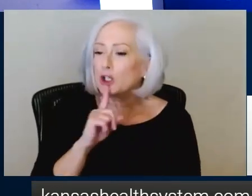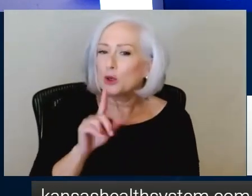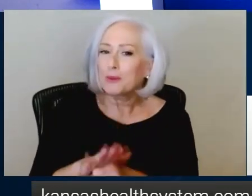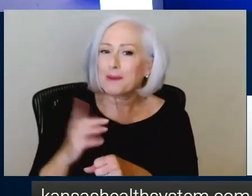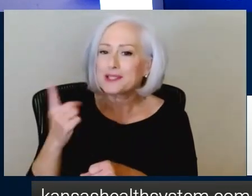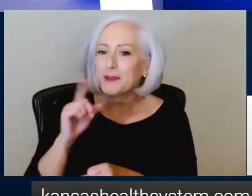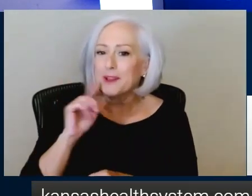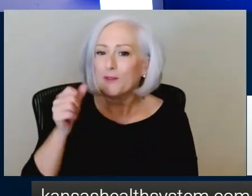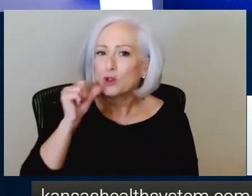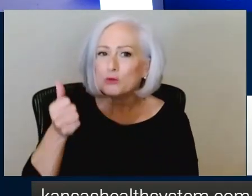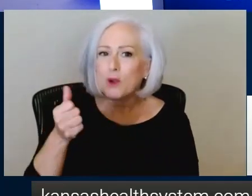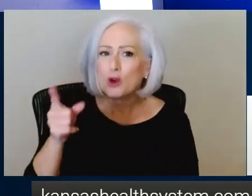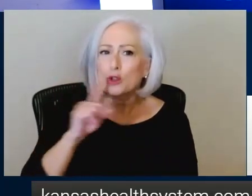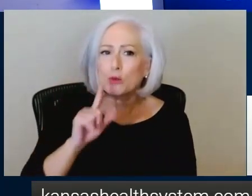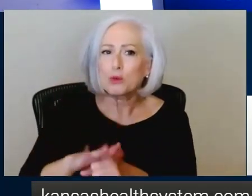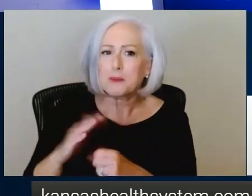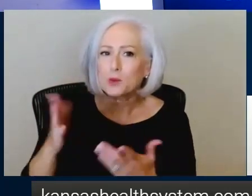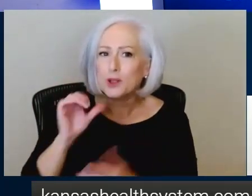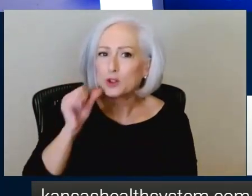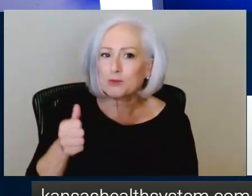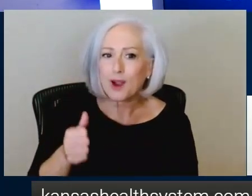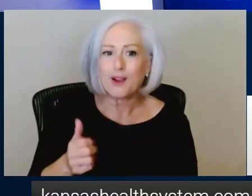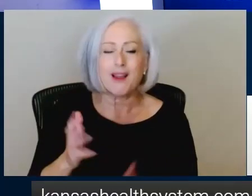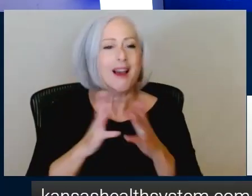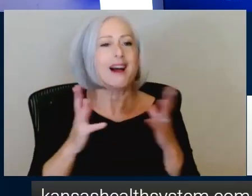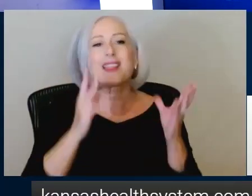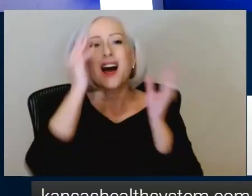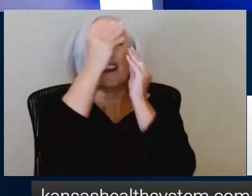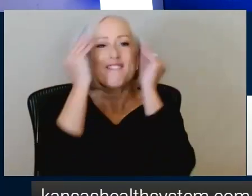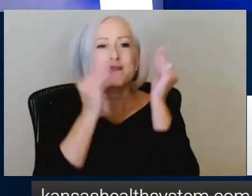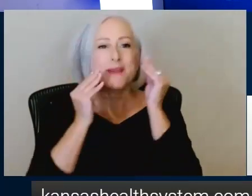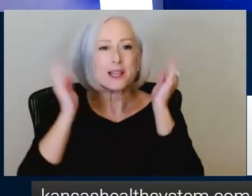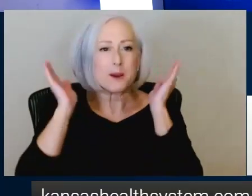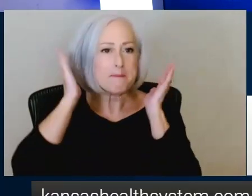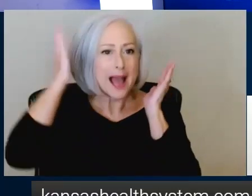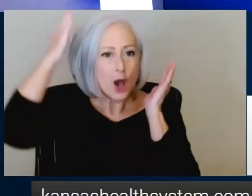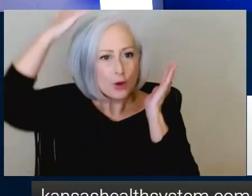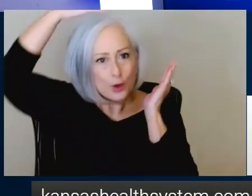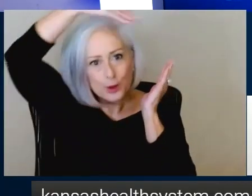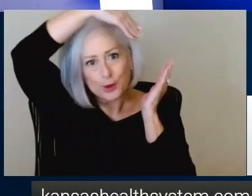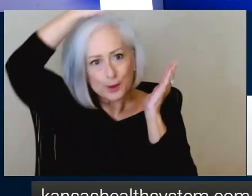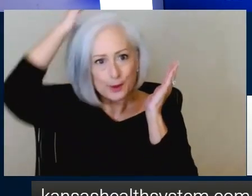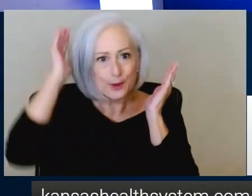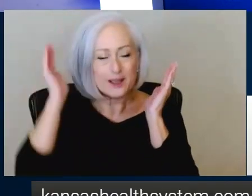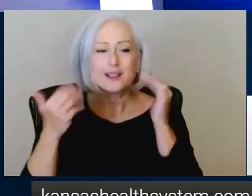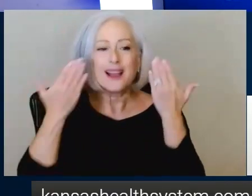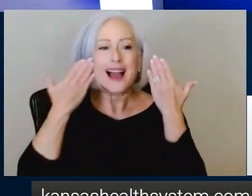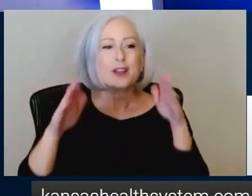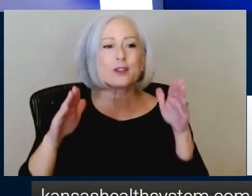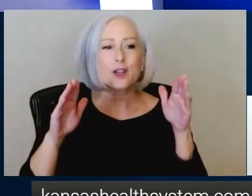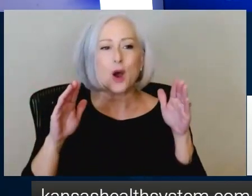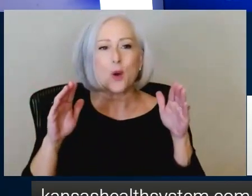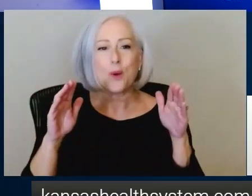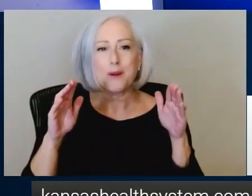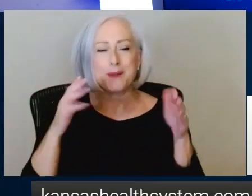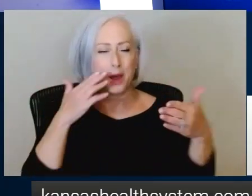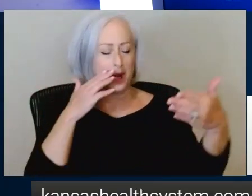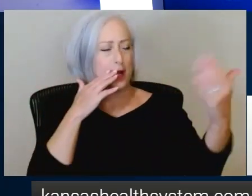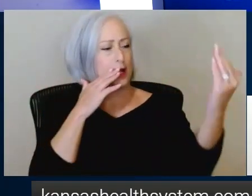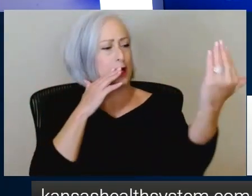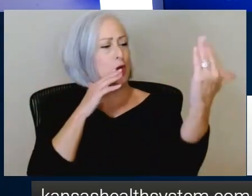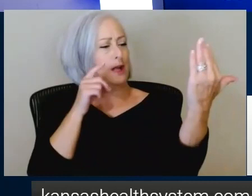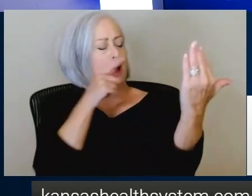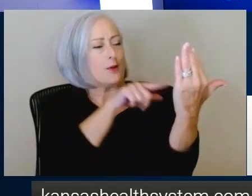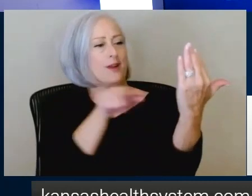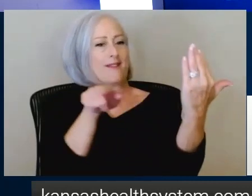What did you promise me for tomorrow? Lots of makeup and Lots powder. of powder. I don't know about the reflection here. I'm a little worried about that in the studio crew. Everybody's going to think